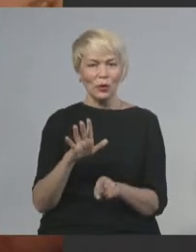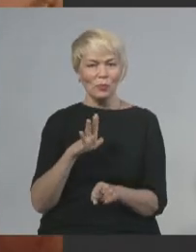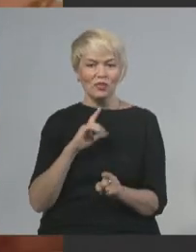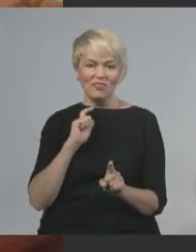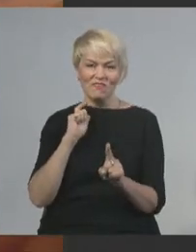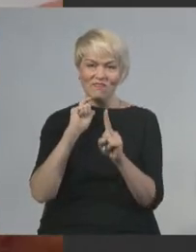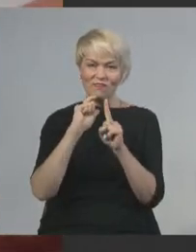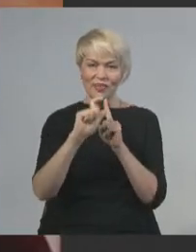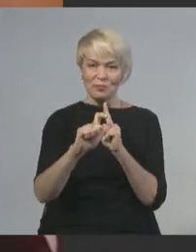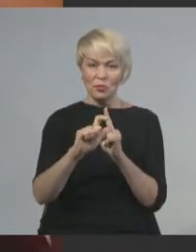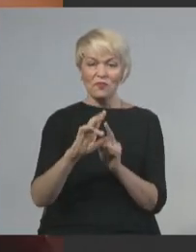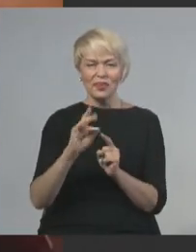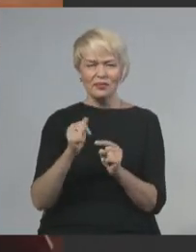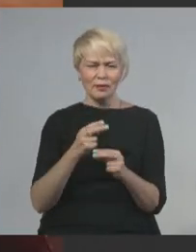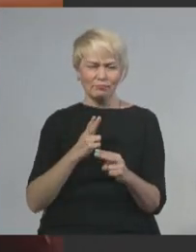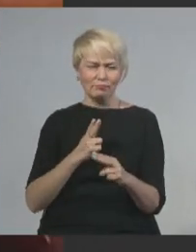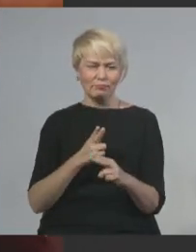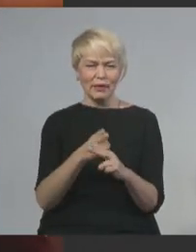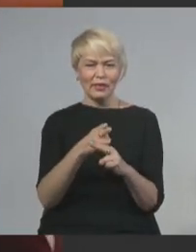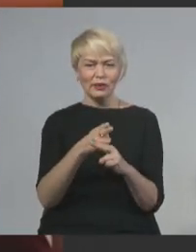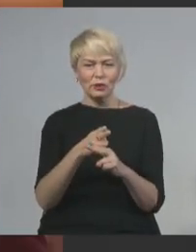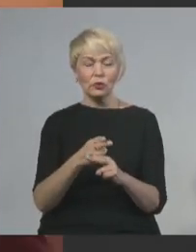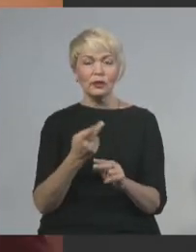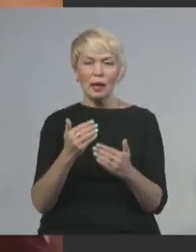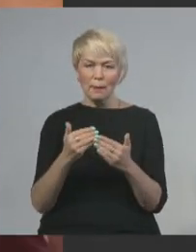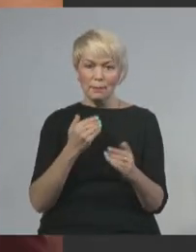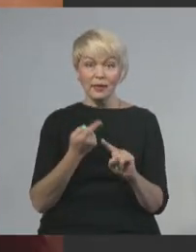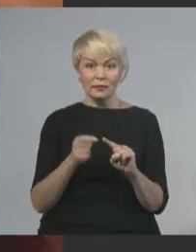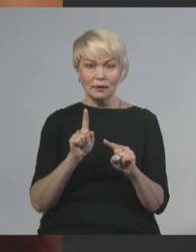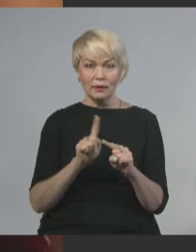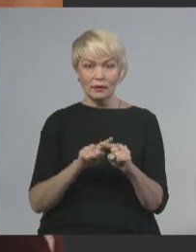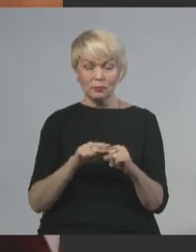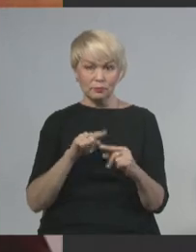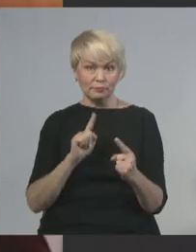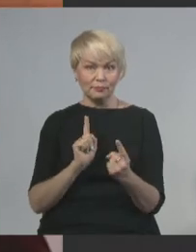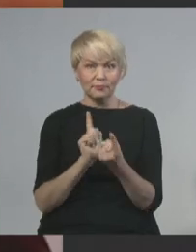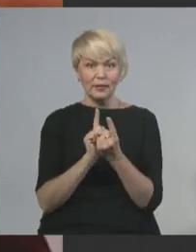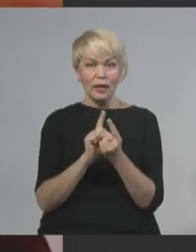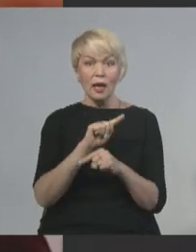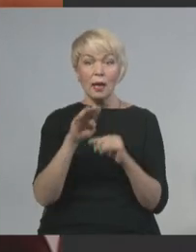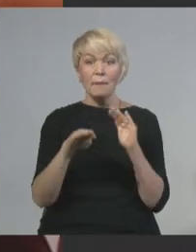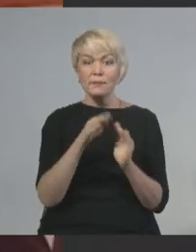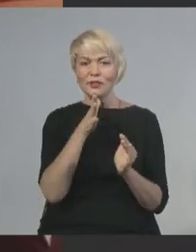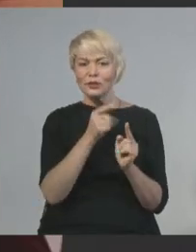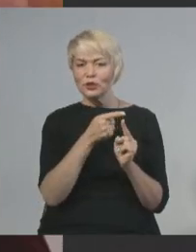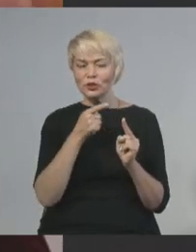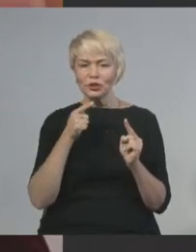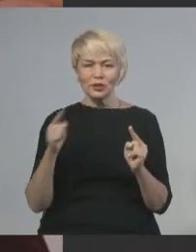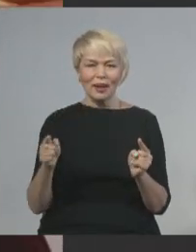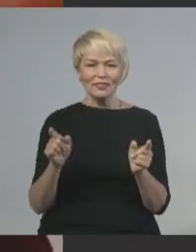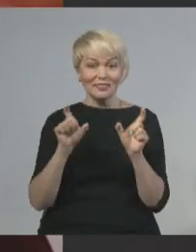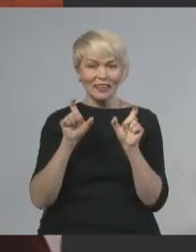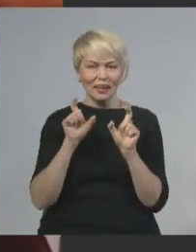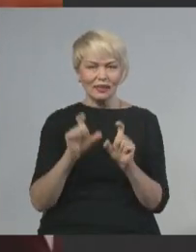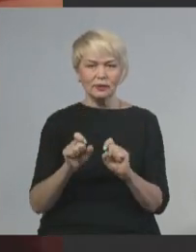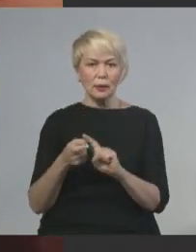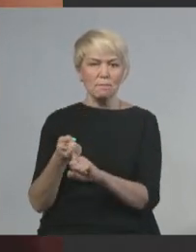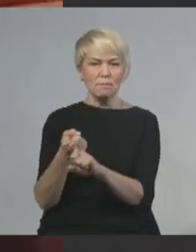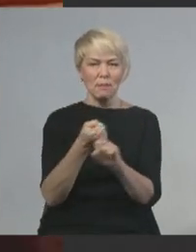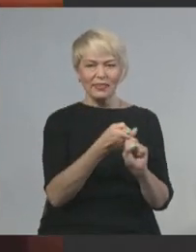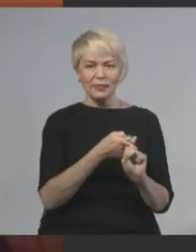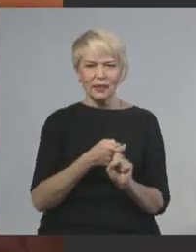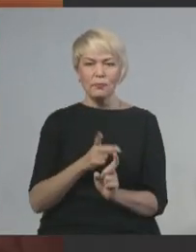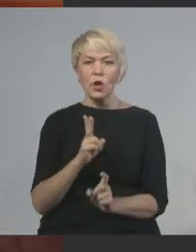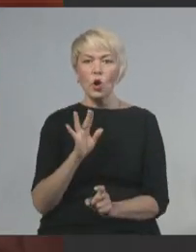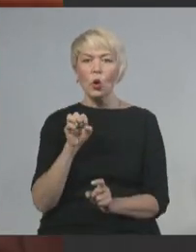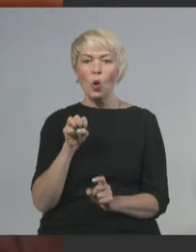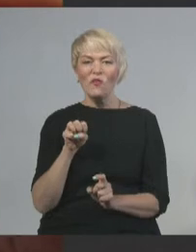kovid and uh posed to us um for the the private media start from